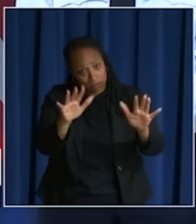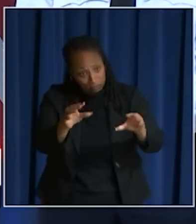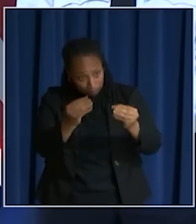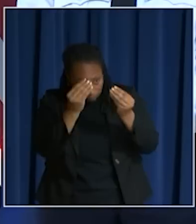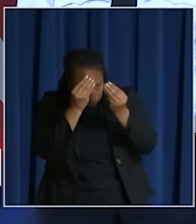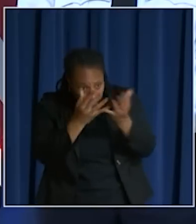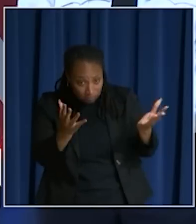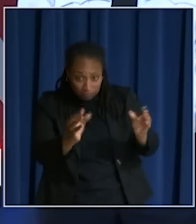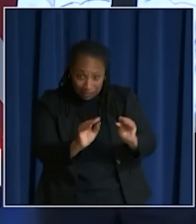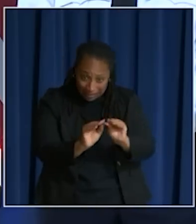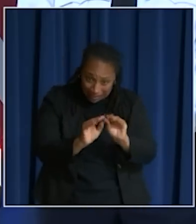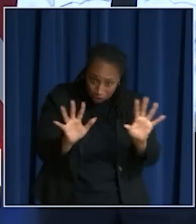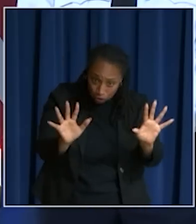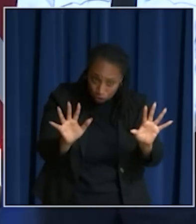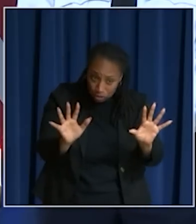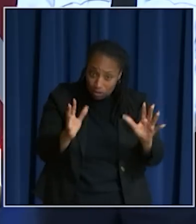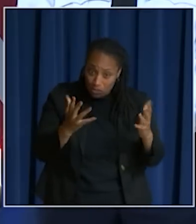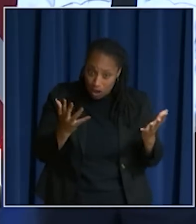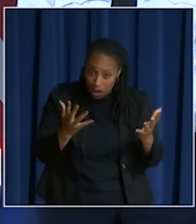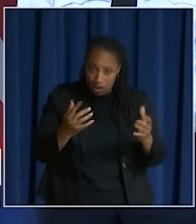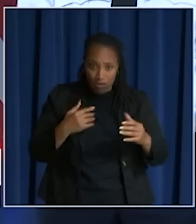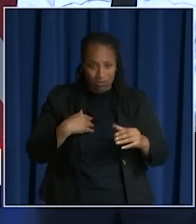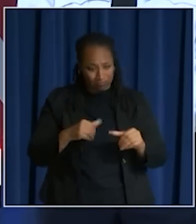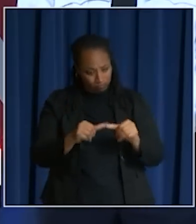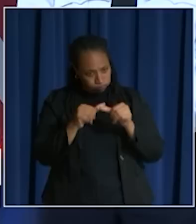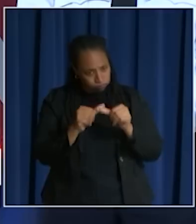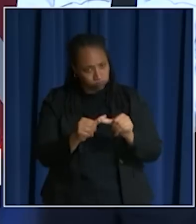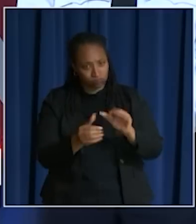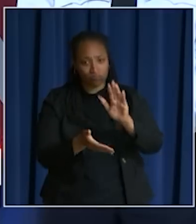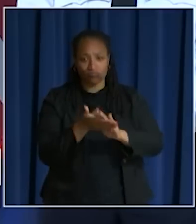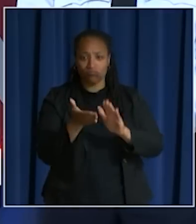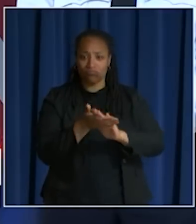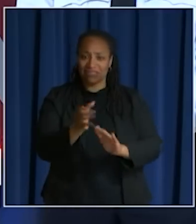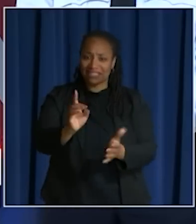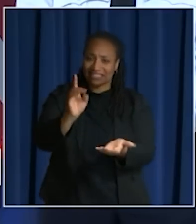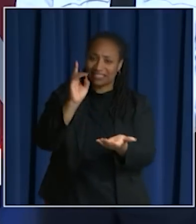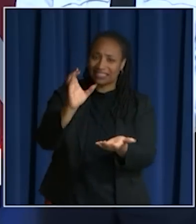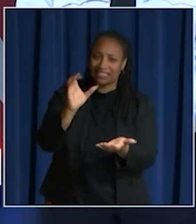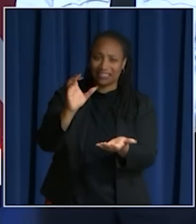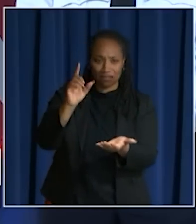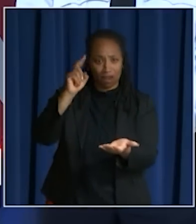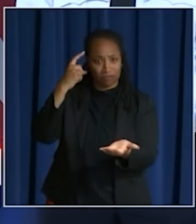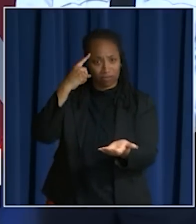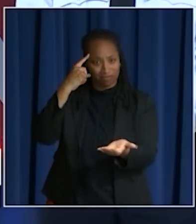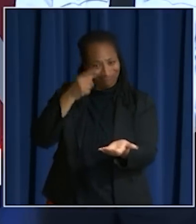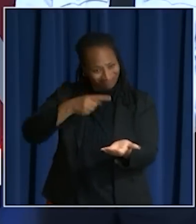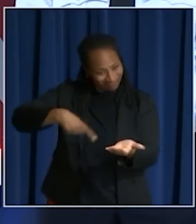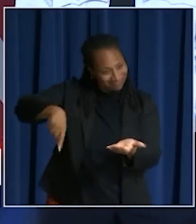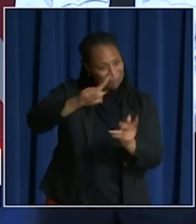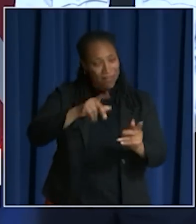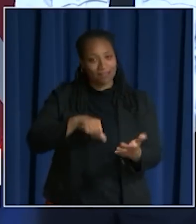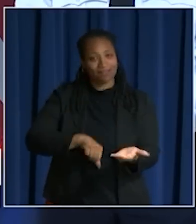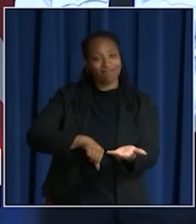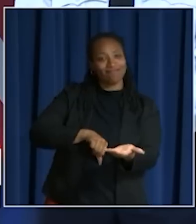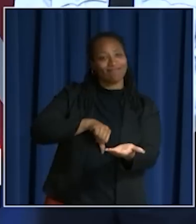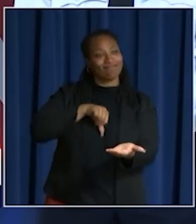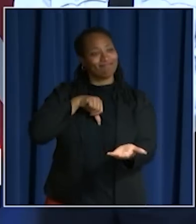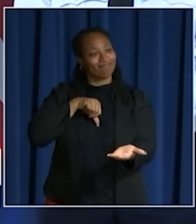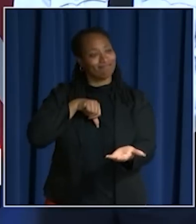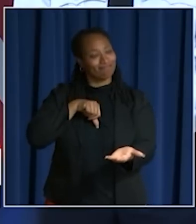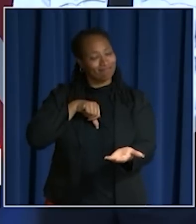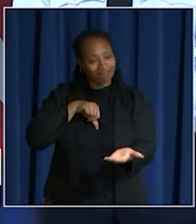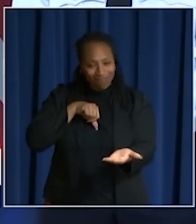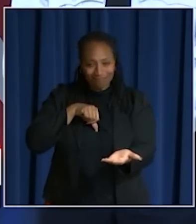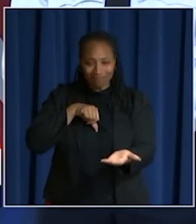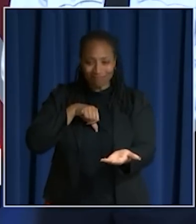a way that makes you proud. We will balance our budgets. We will deploy our services. Our kids are